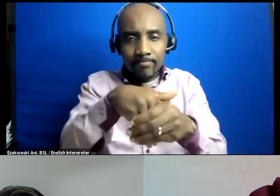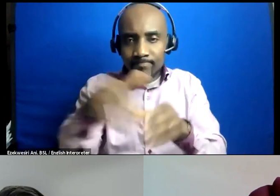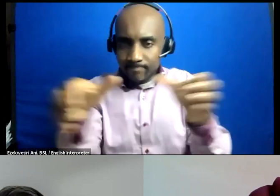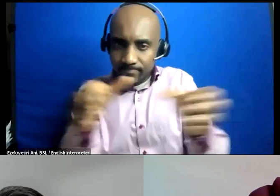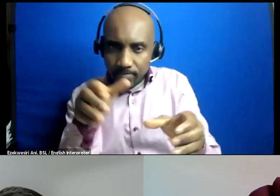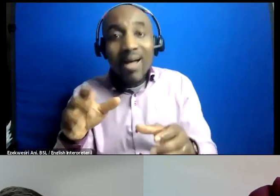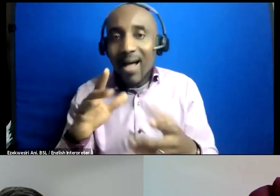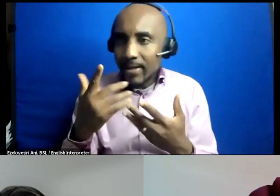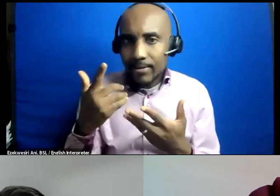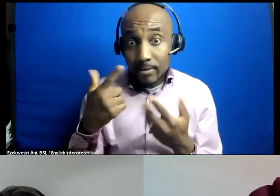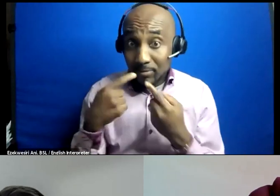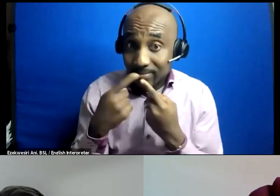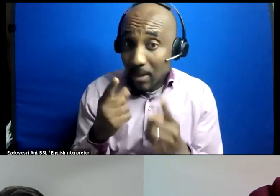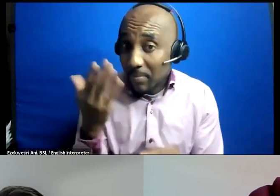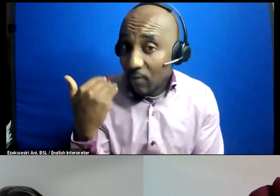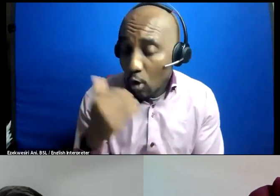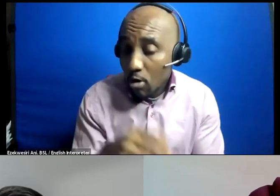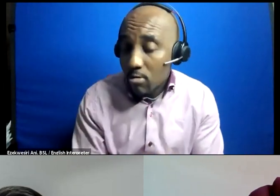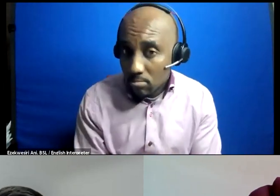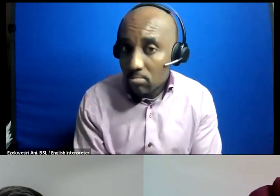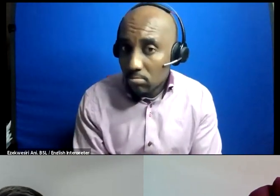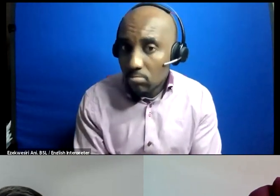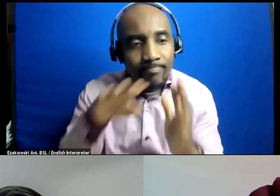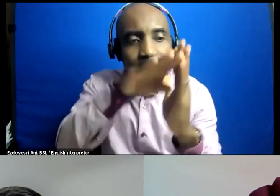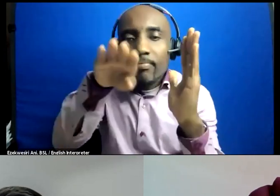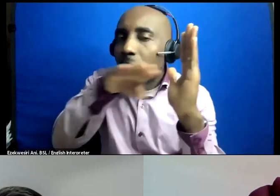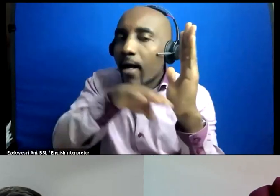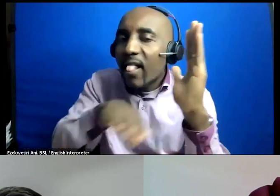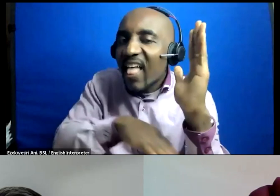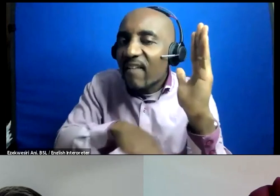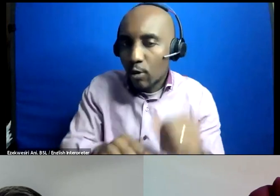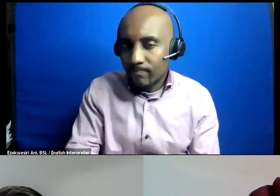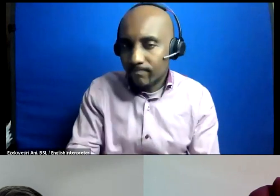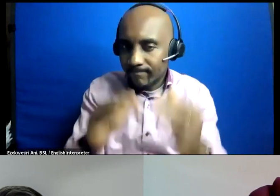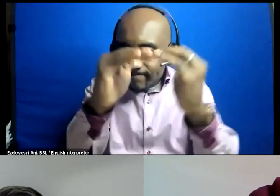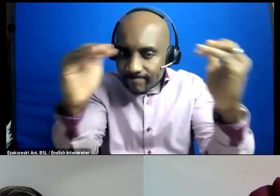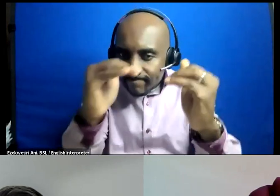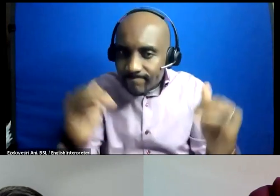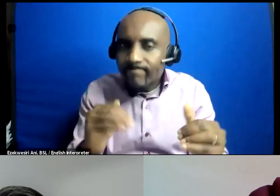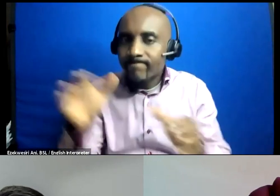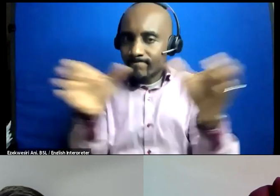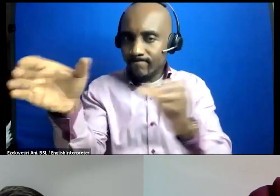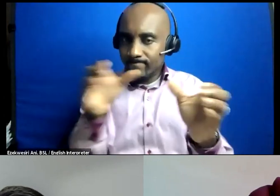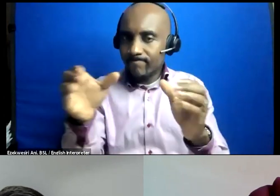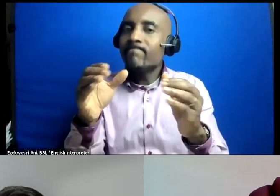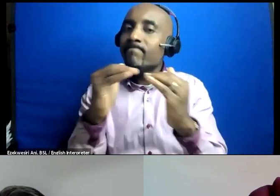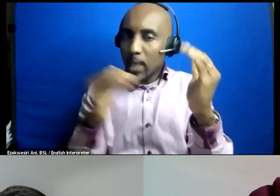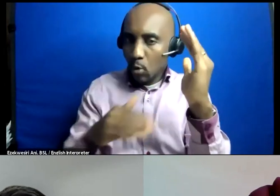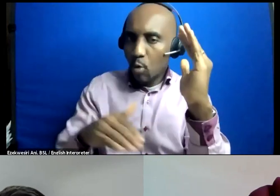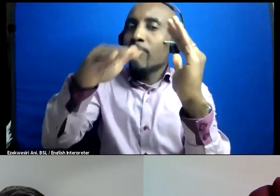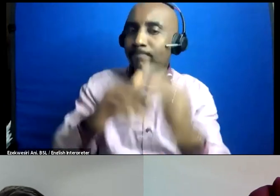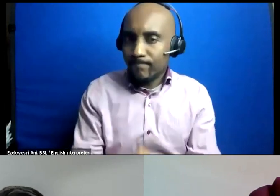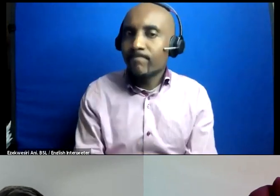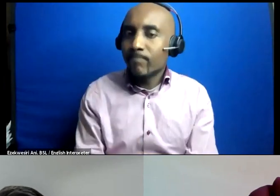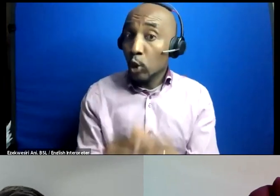earlier, this must be at every level and in every layer. Achieving such an aim will help turn the tide in terms